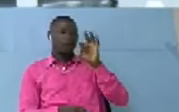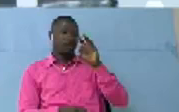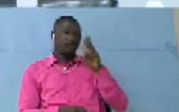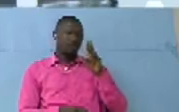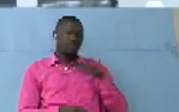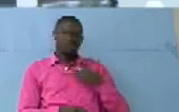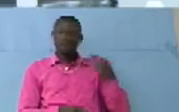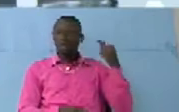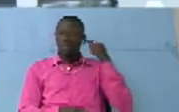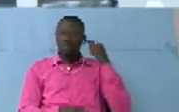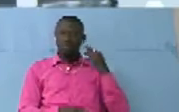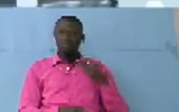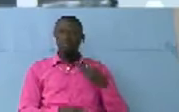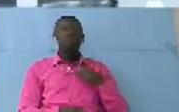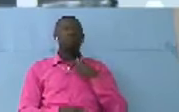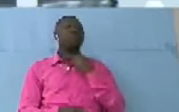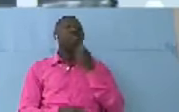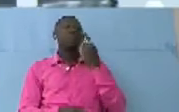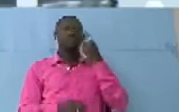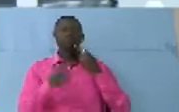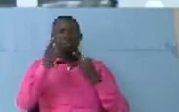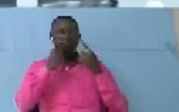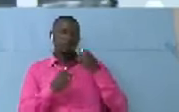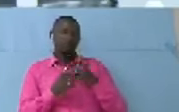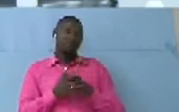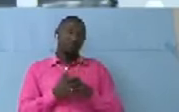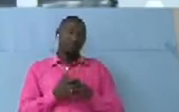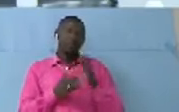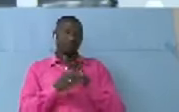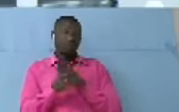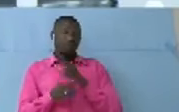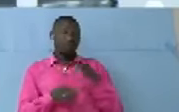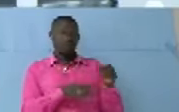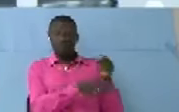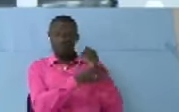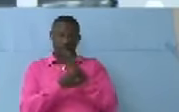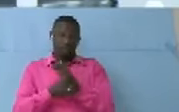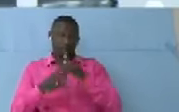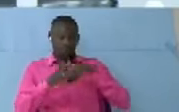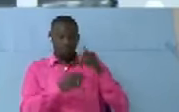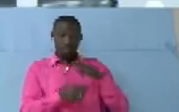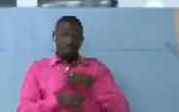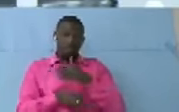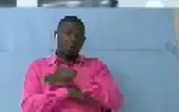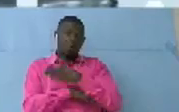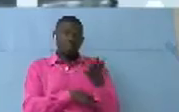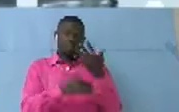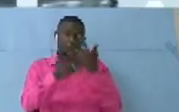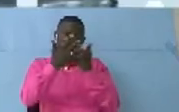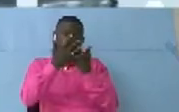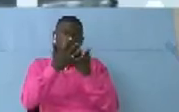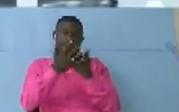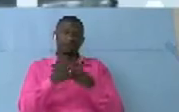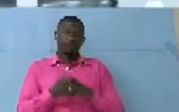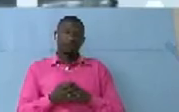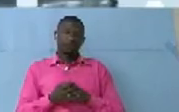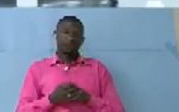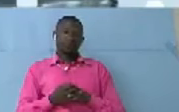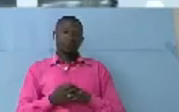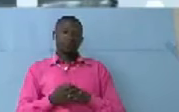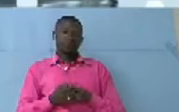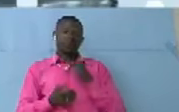Yo Jani Binate Kamala. But before they came to take him away, Inato Sel Mundayele. They came and opened the door to the cell. E ko famous